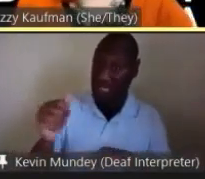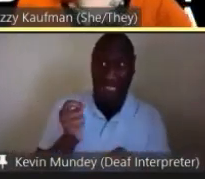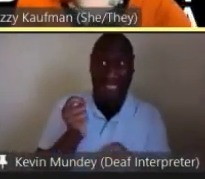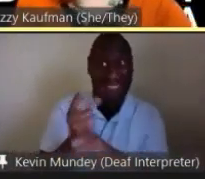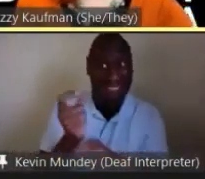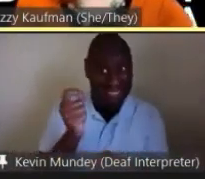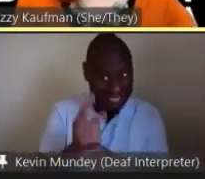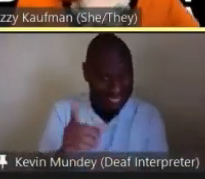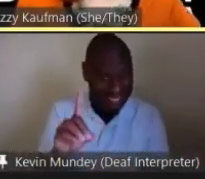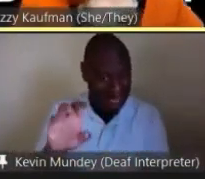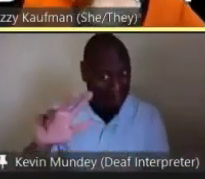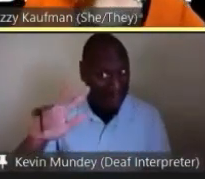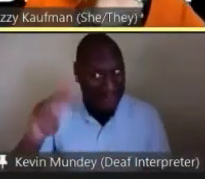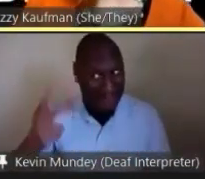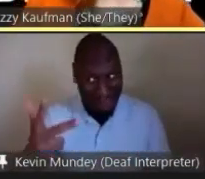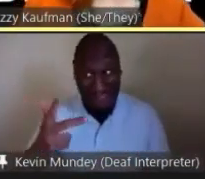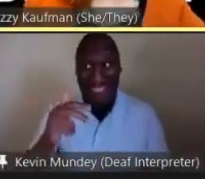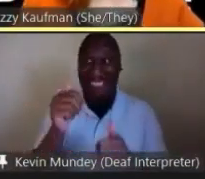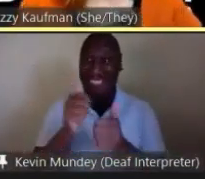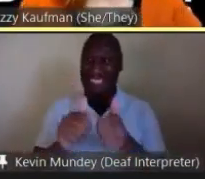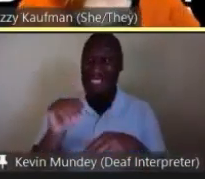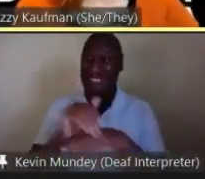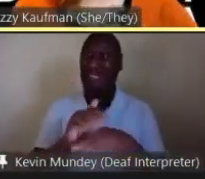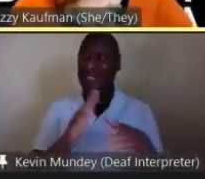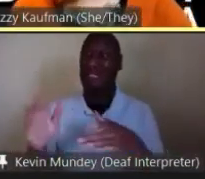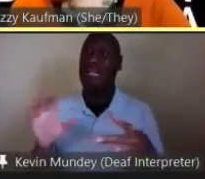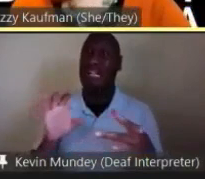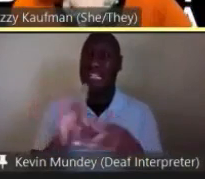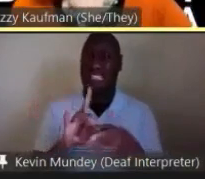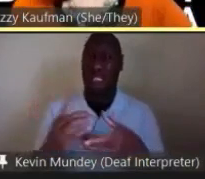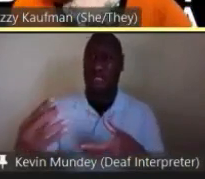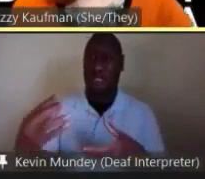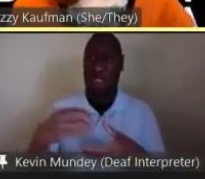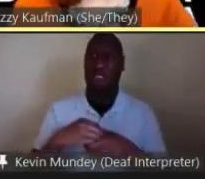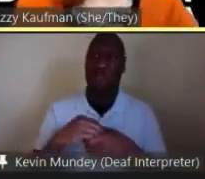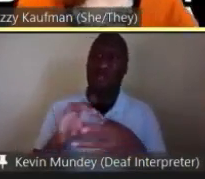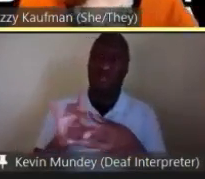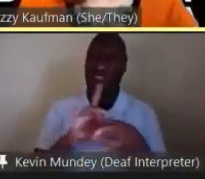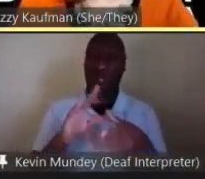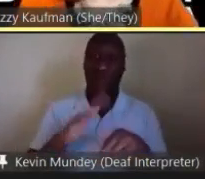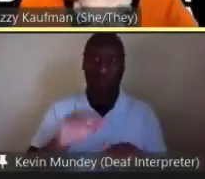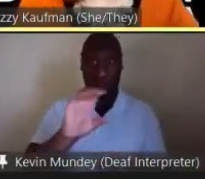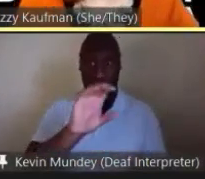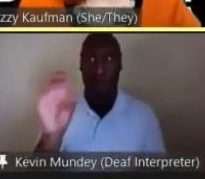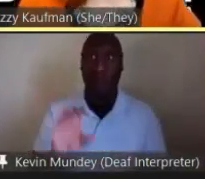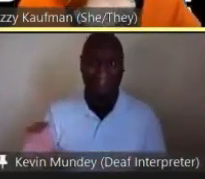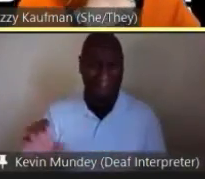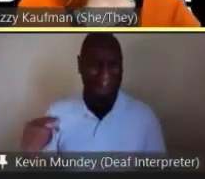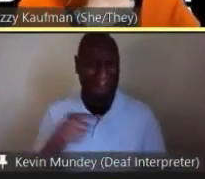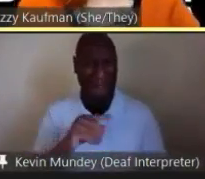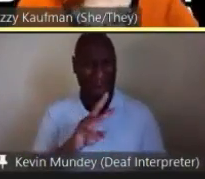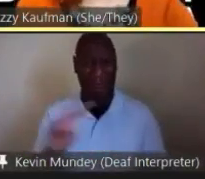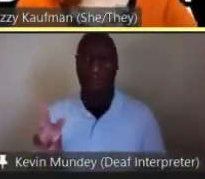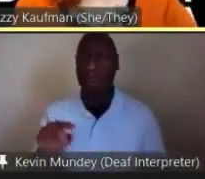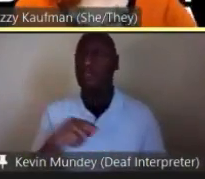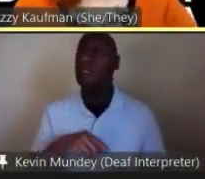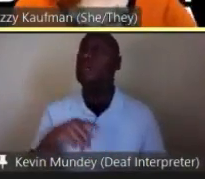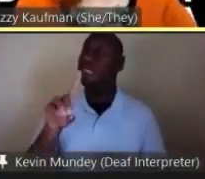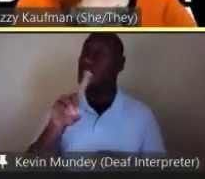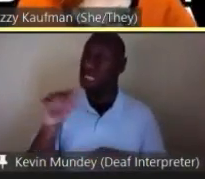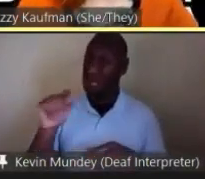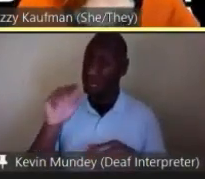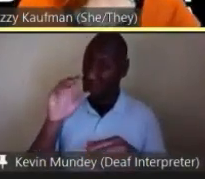and social nights called Connect Inclusively on Zoom. Additional events are focused on disability and faith,